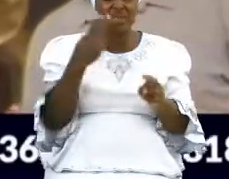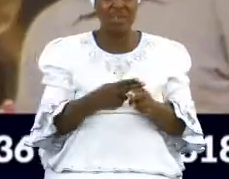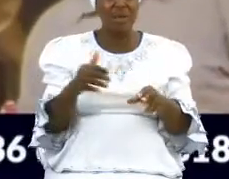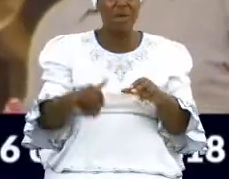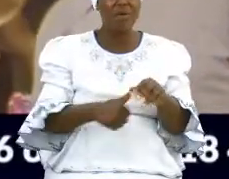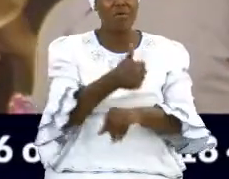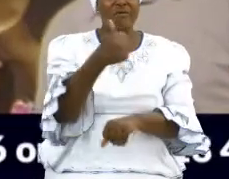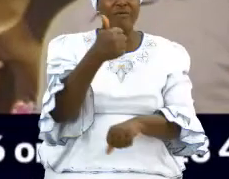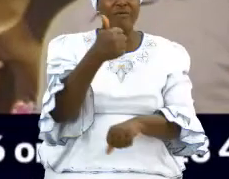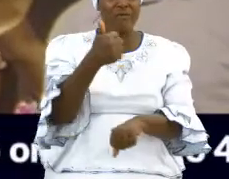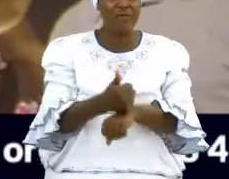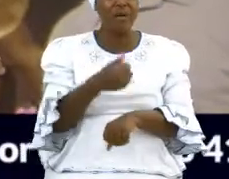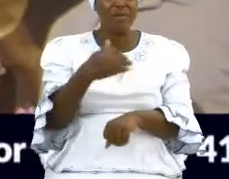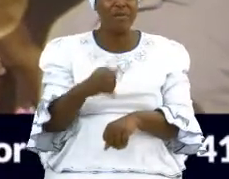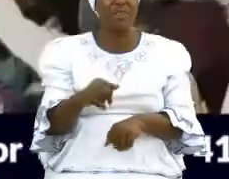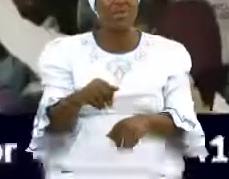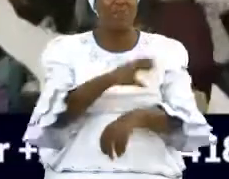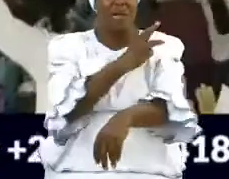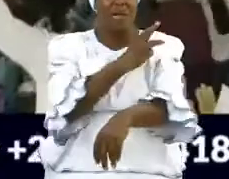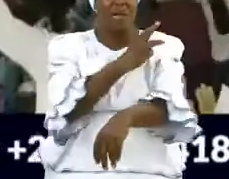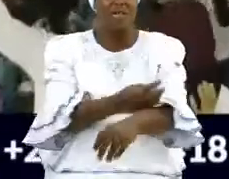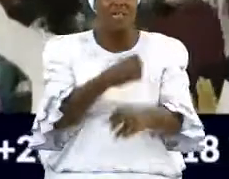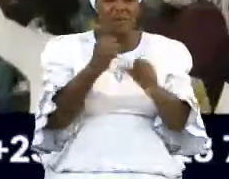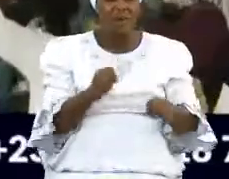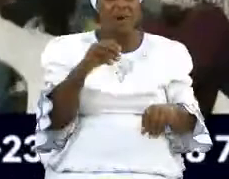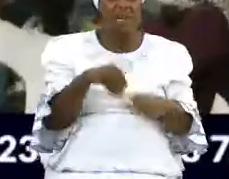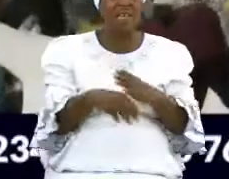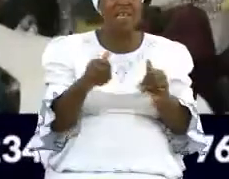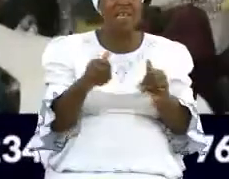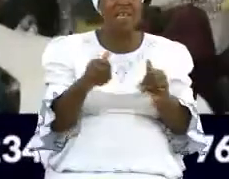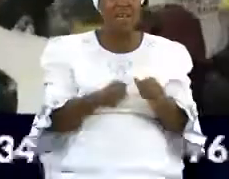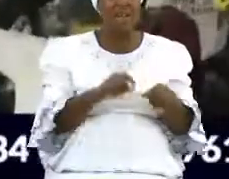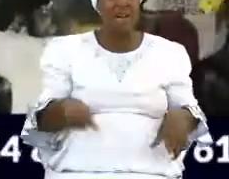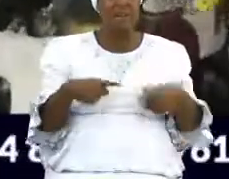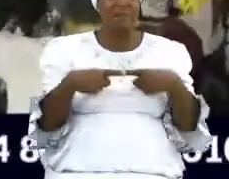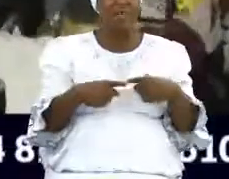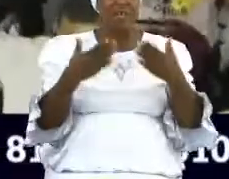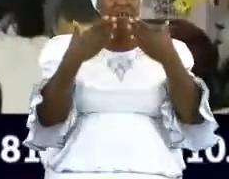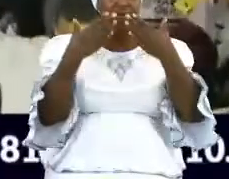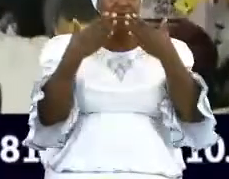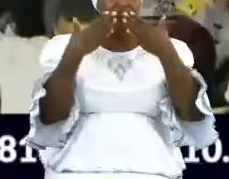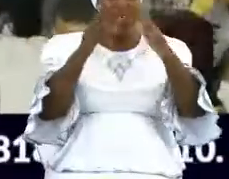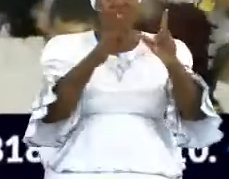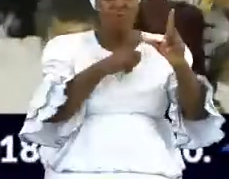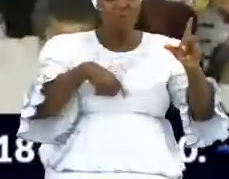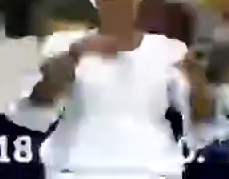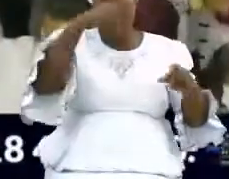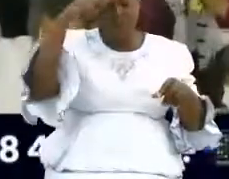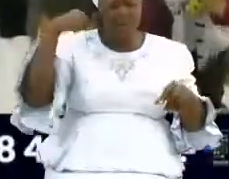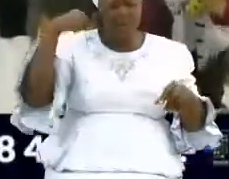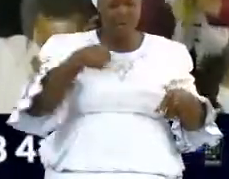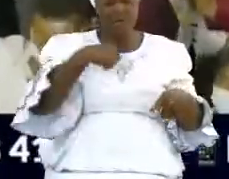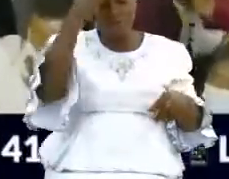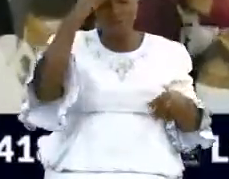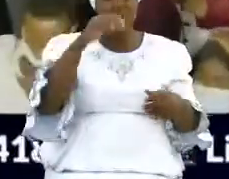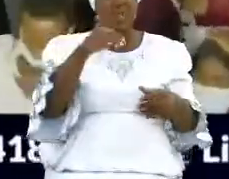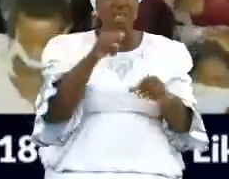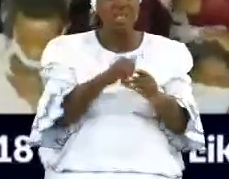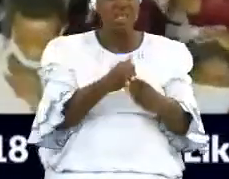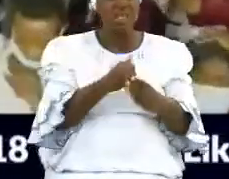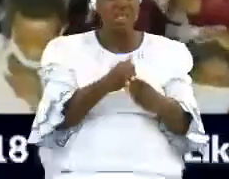your mighty power in every life. Thank you, Lord, because we know it is